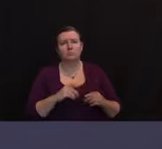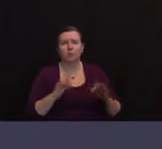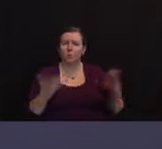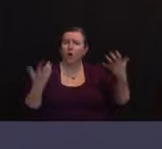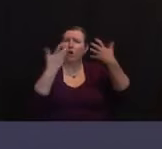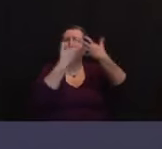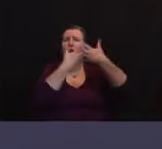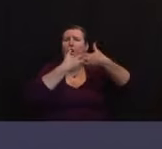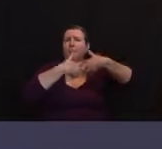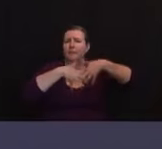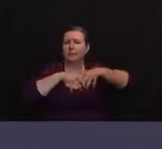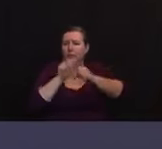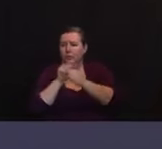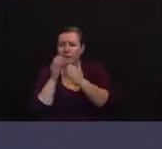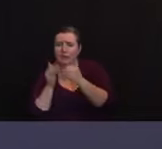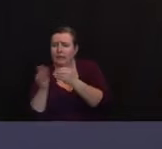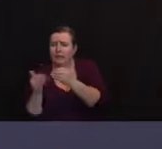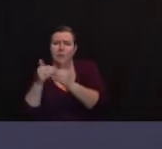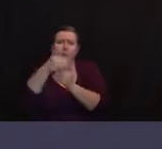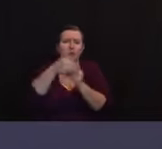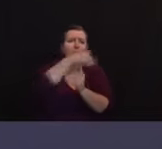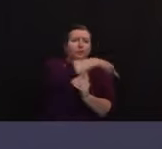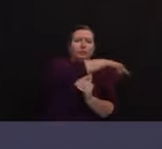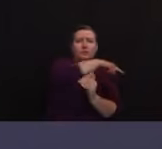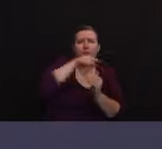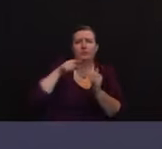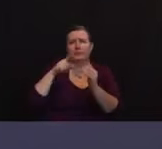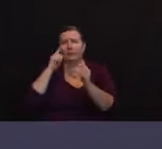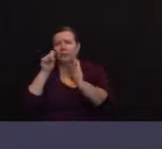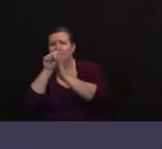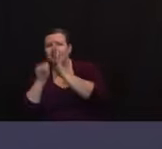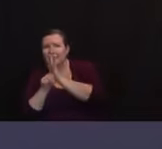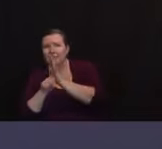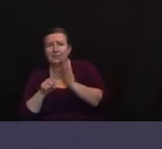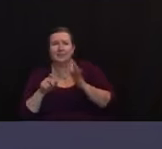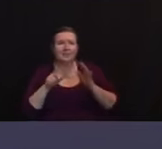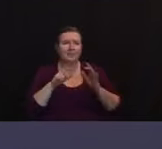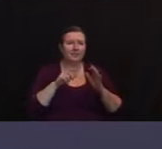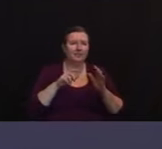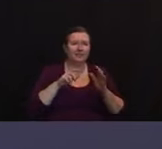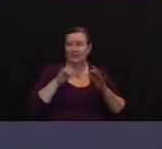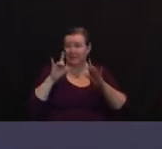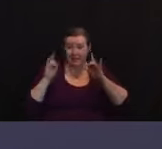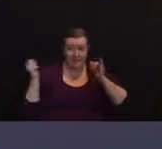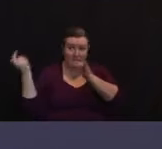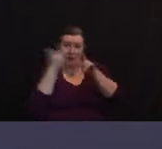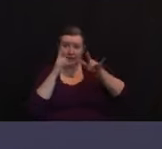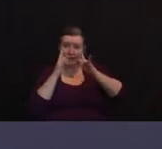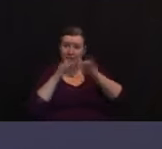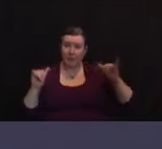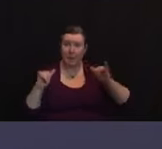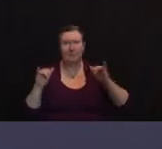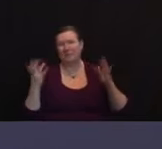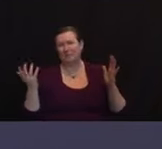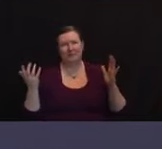take the exact same steps at the same time. And so I predicted a couple weeks ago, Judy, I'm pretty sure I did a couple weeks ago, that you could assume the